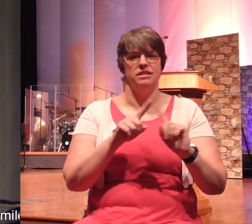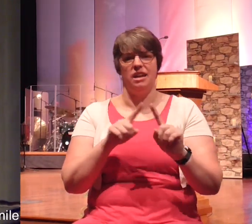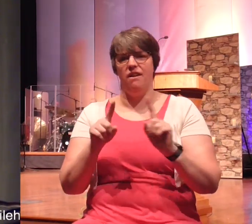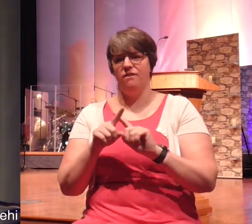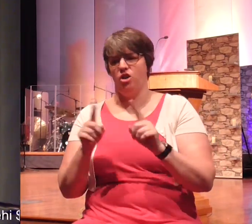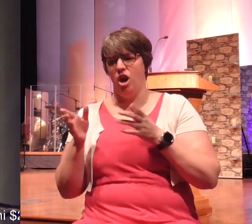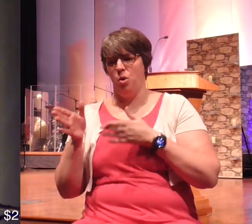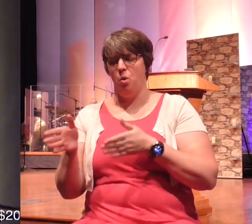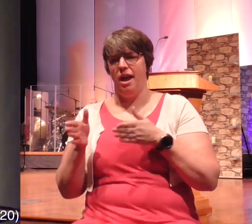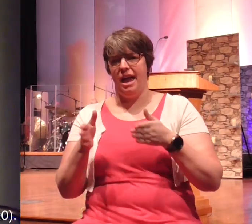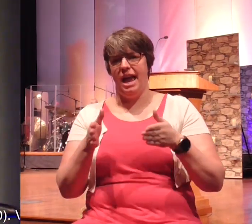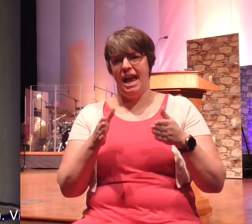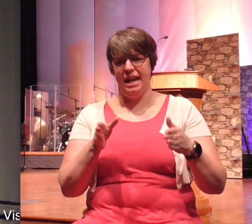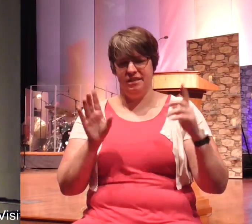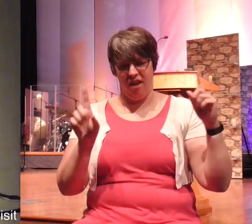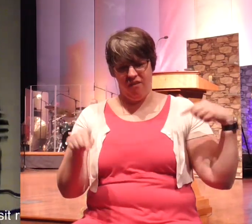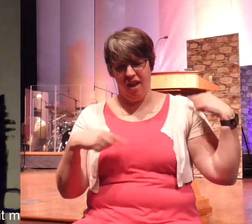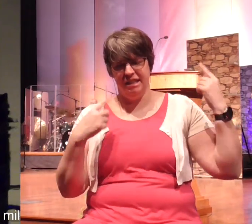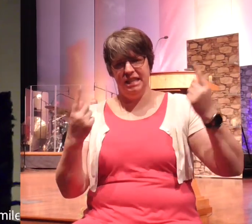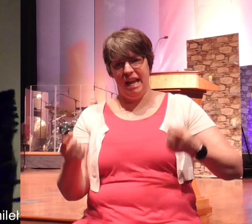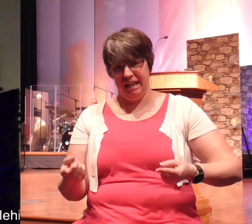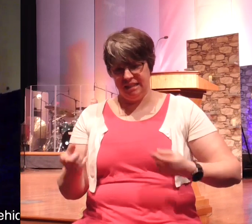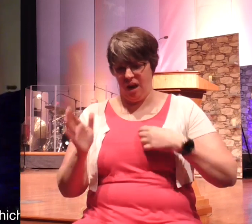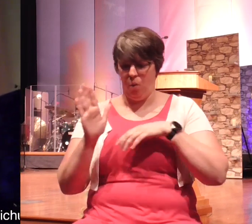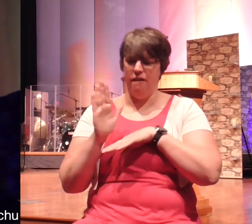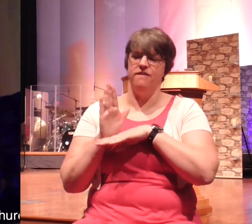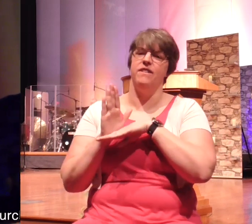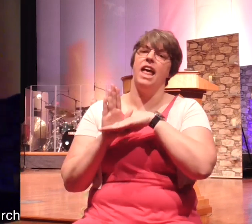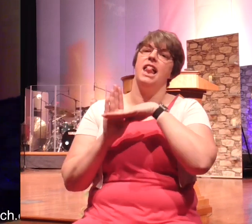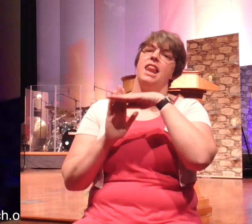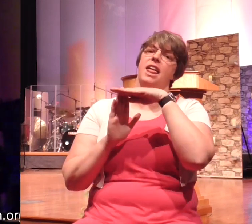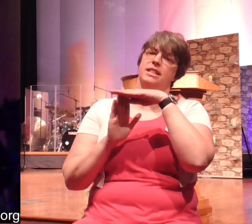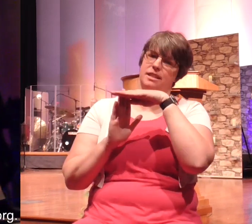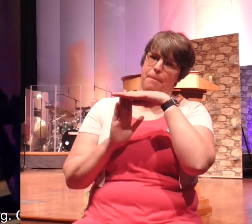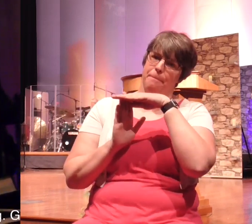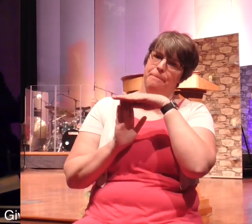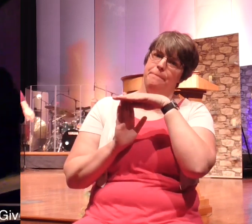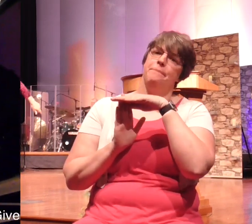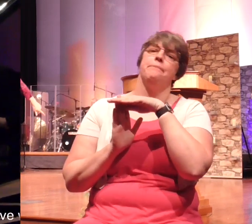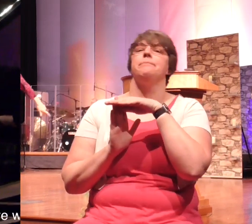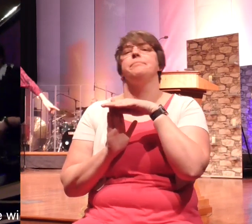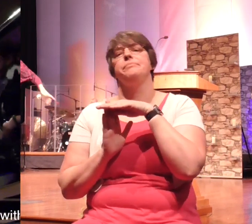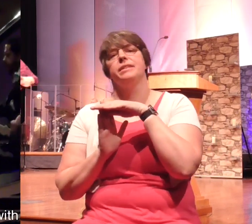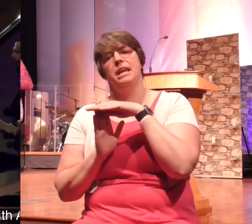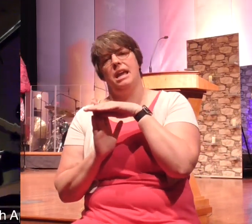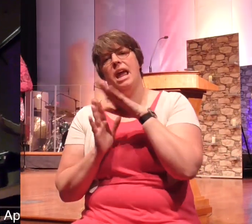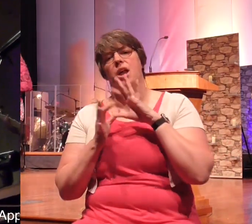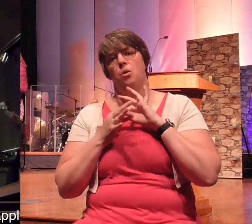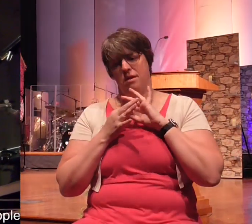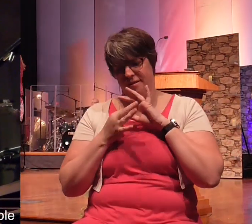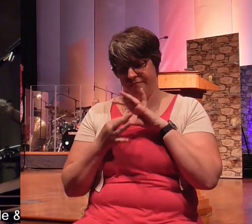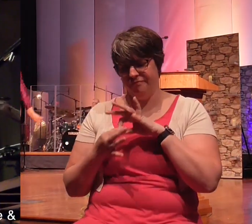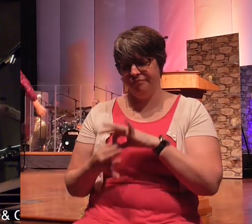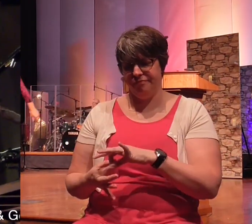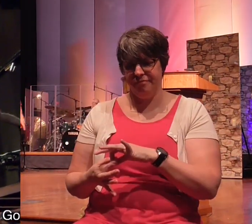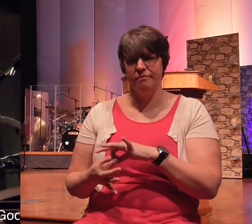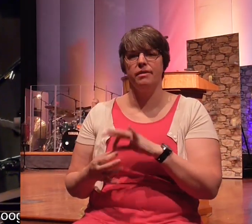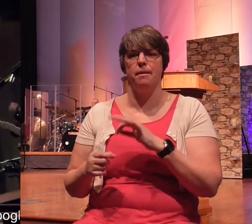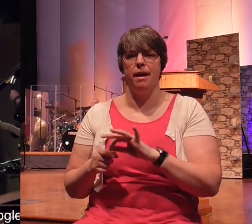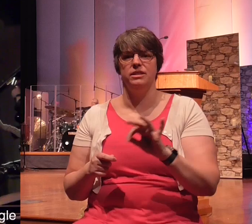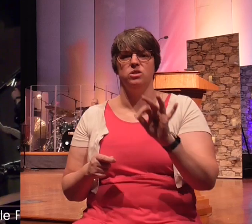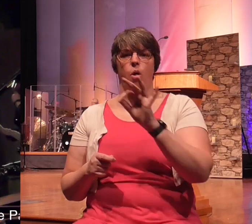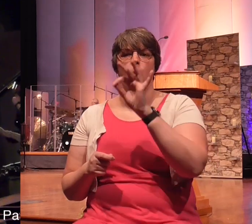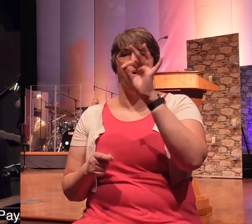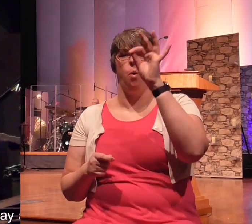from now until filled as high as it goes, fused inside my